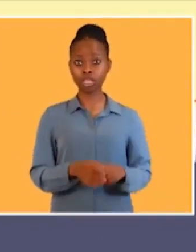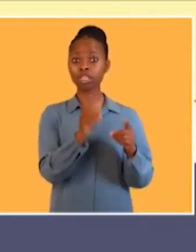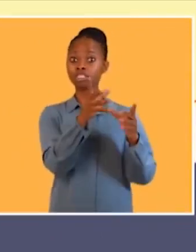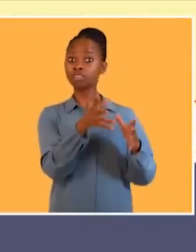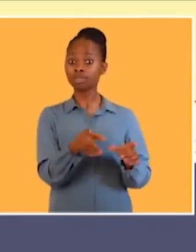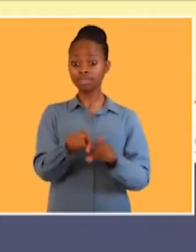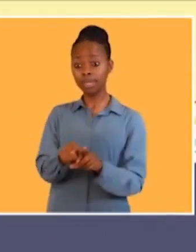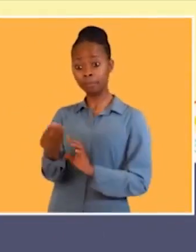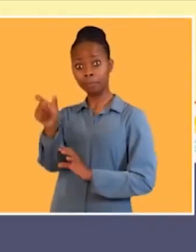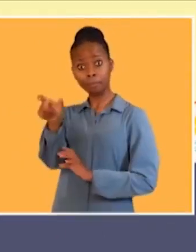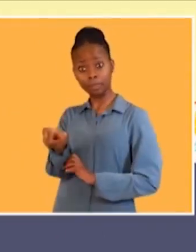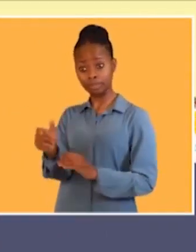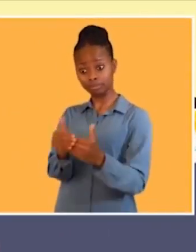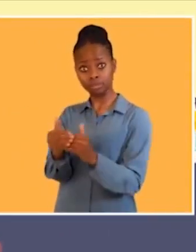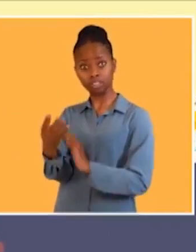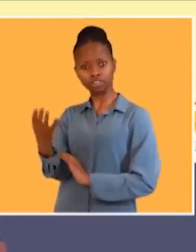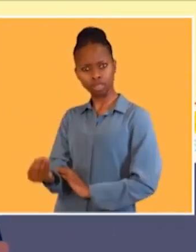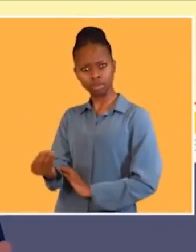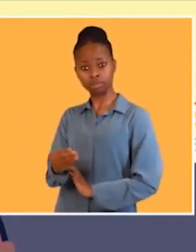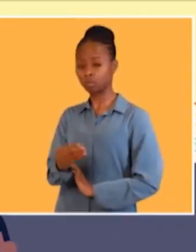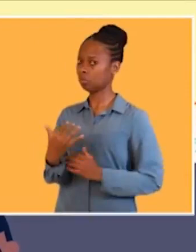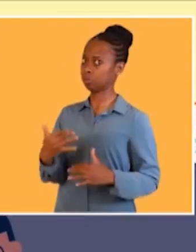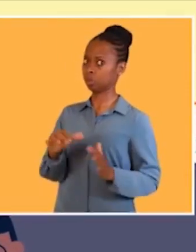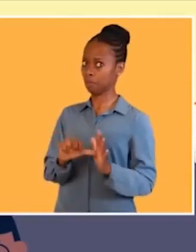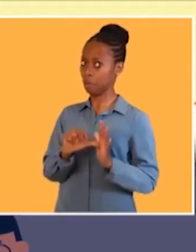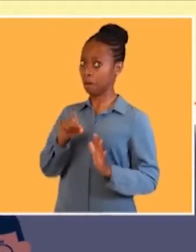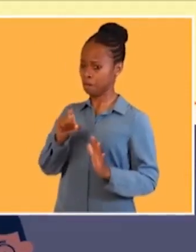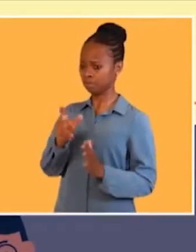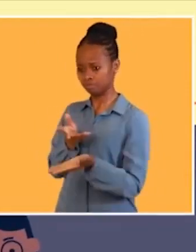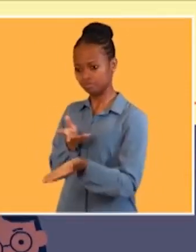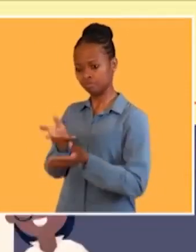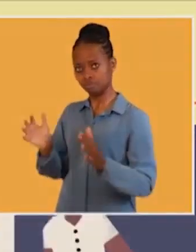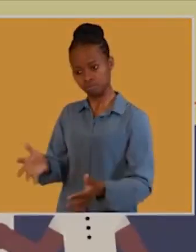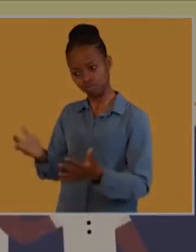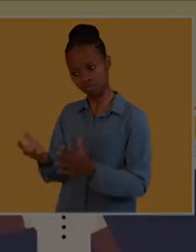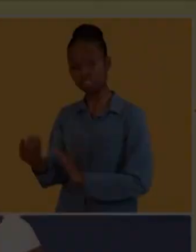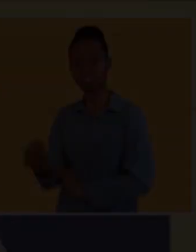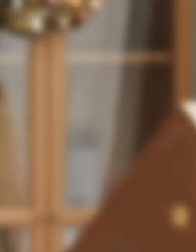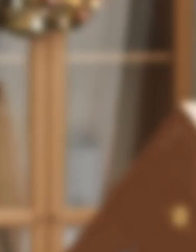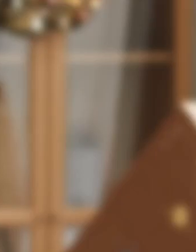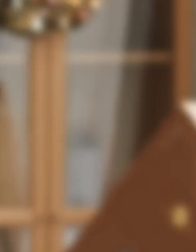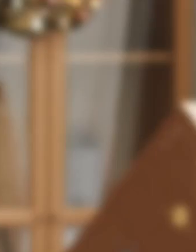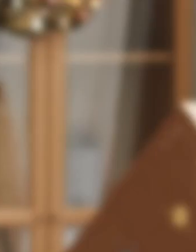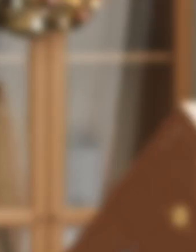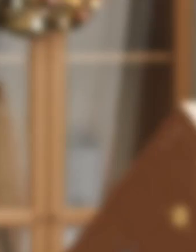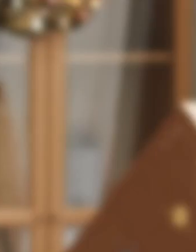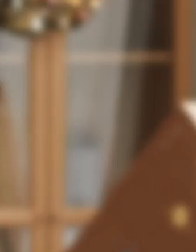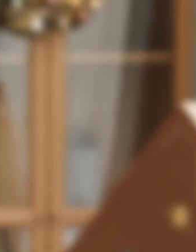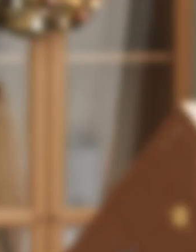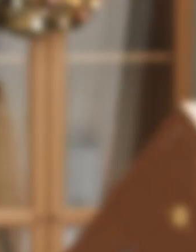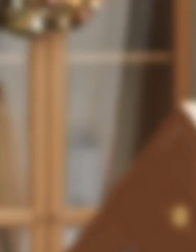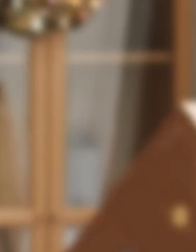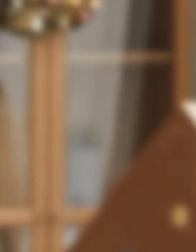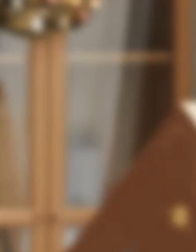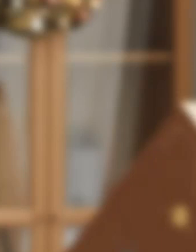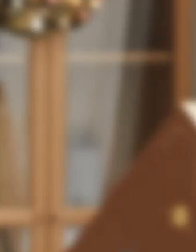helping young children develop their full potential, irrespective of their sex. In many societies across